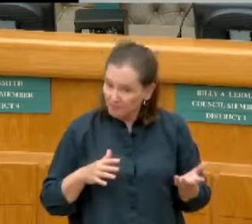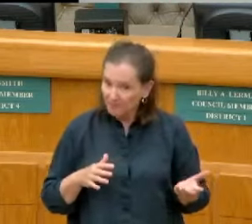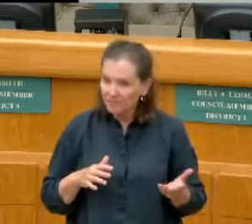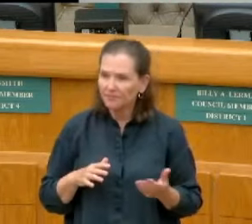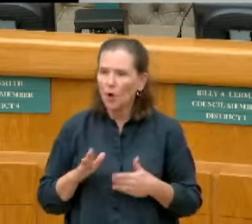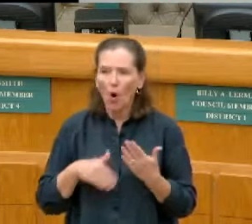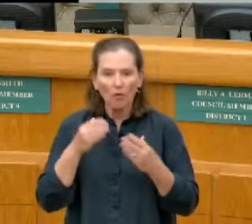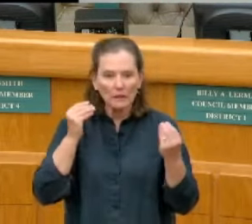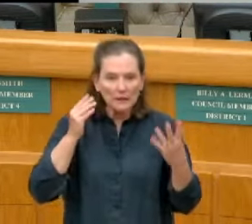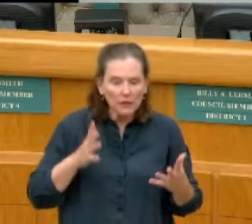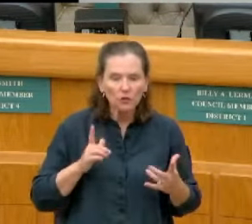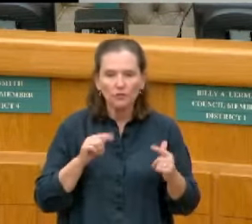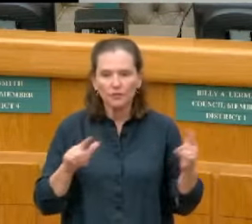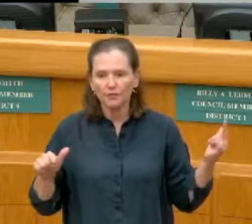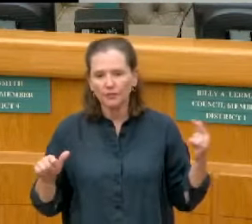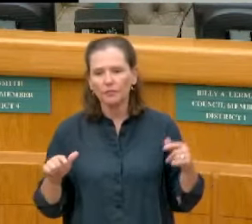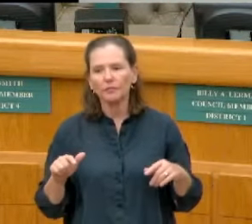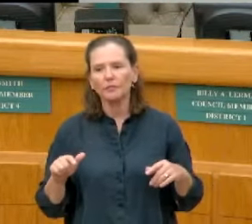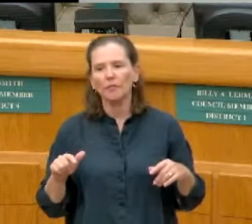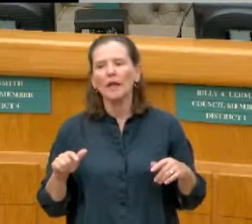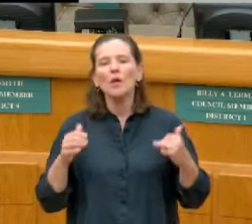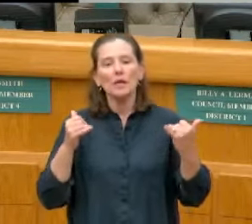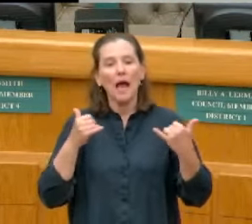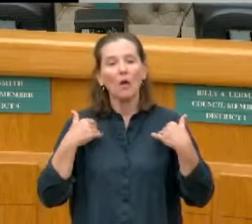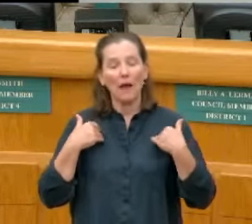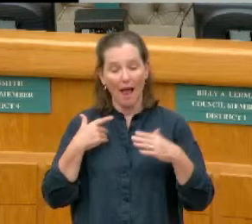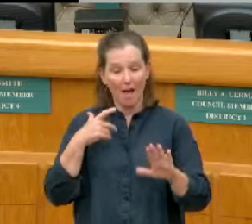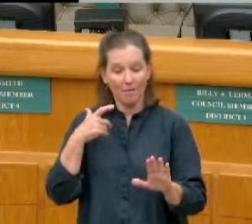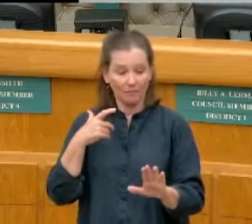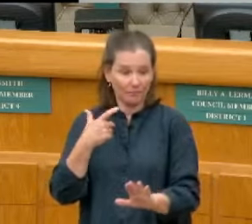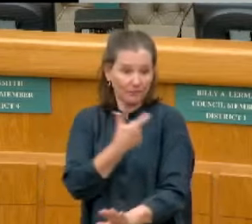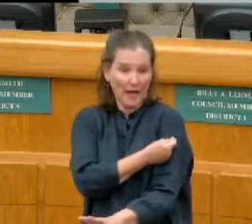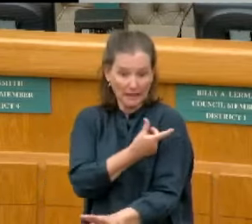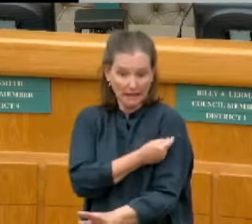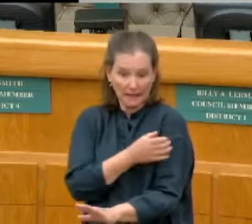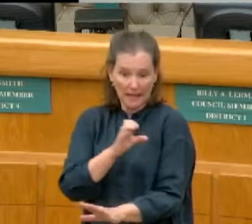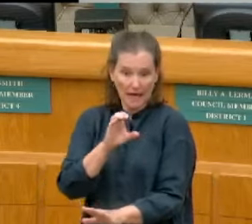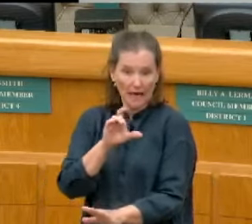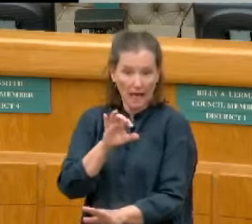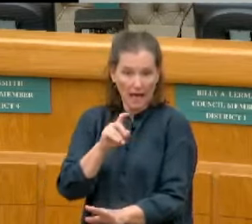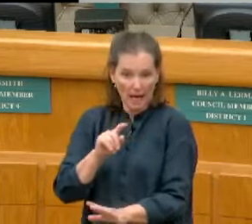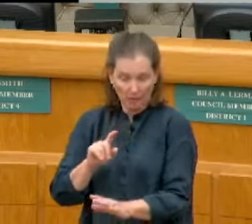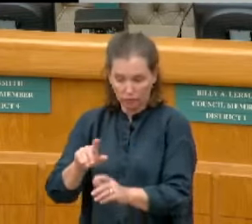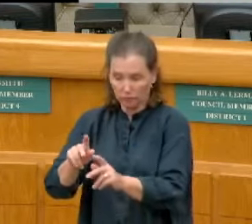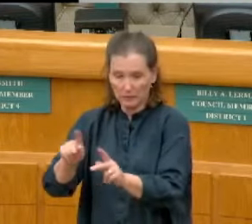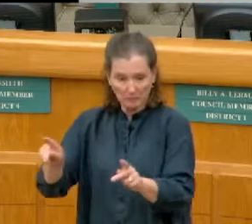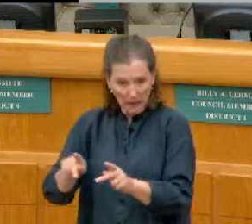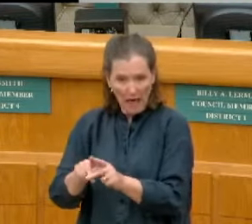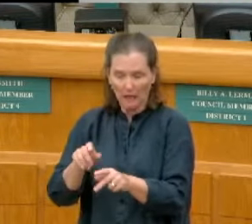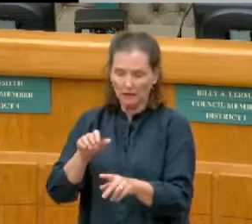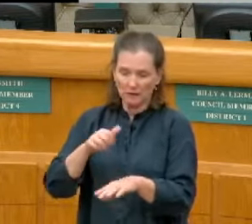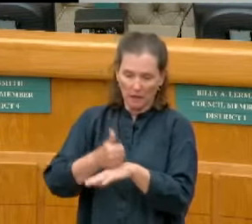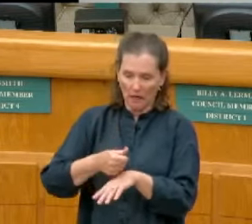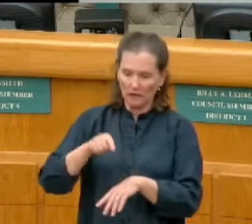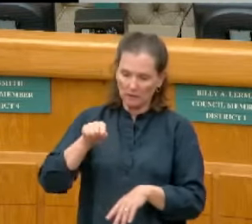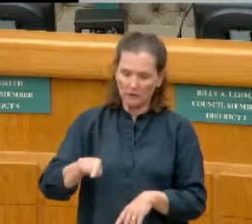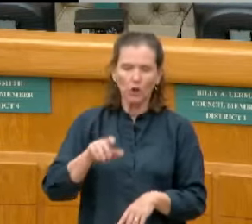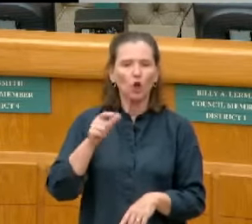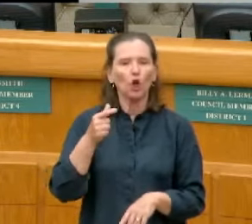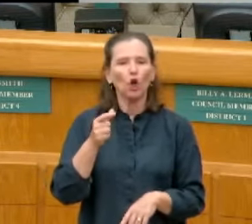Senior Center, and it's Monday through Friday, 12 to 7 p.m. to try to get anybody that works after hours, they can come